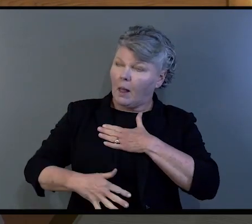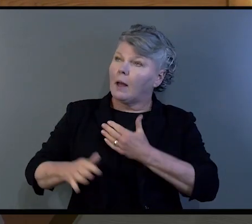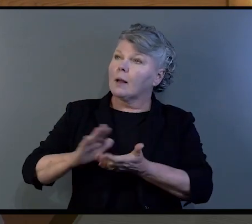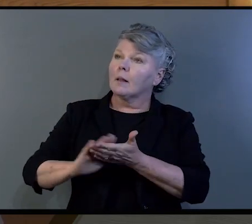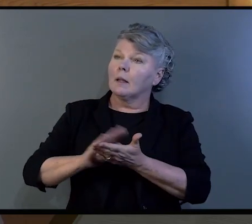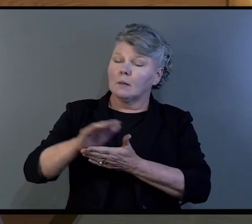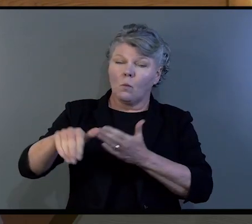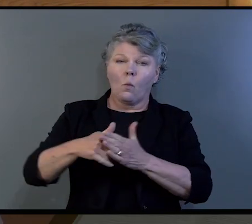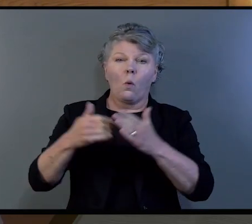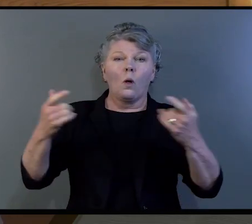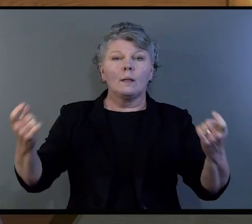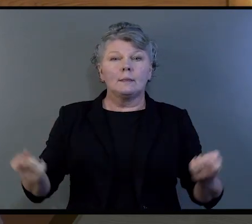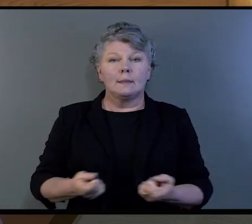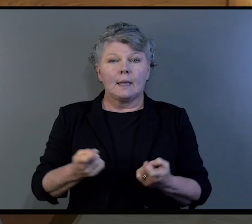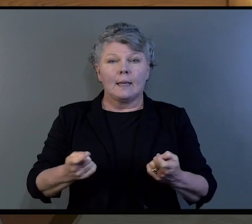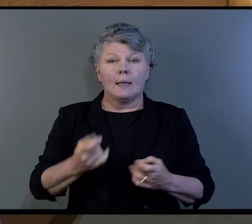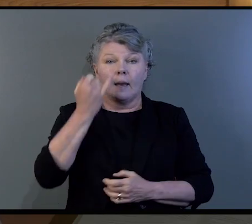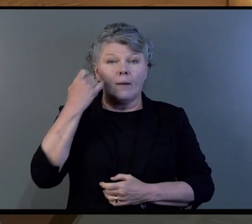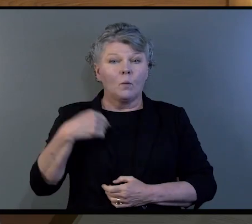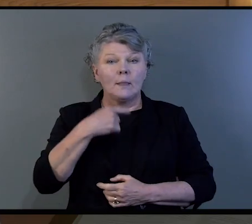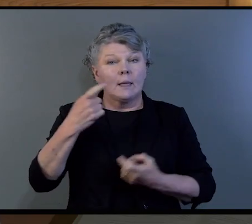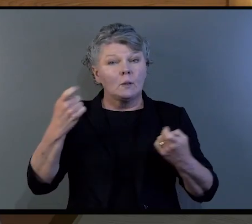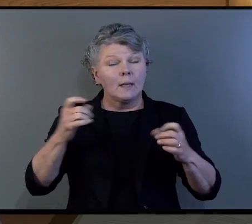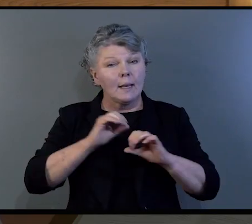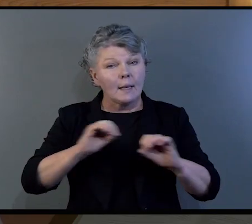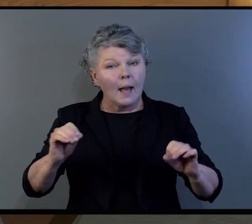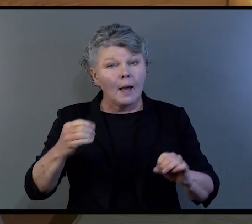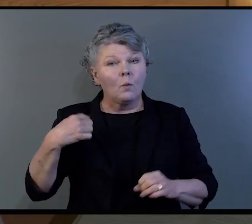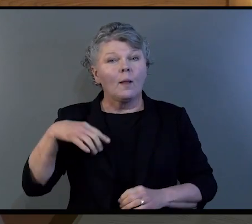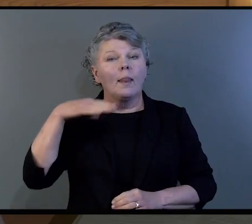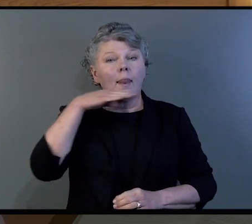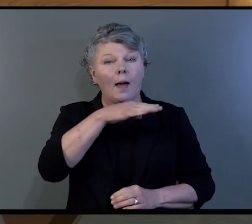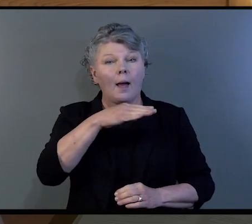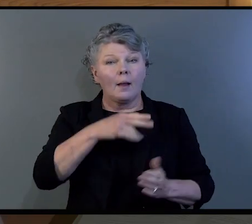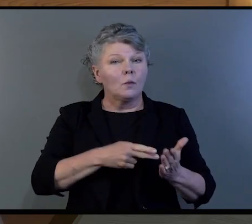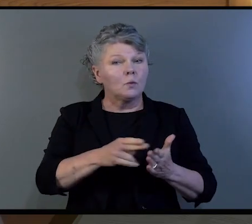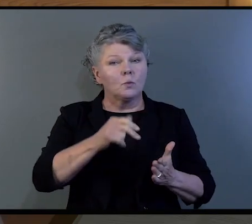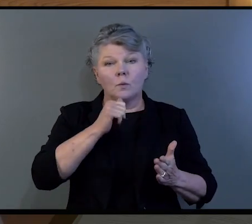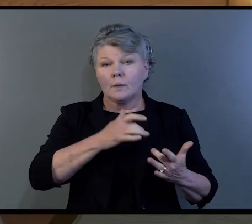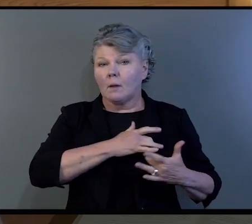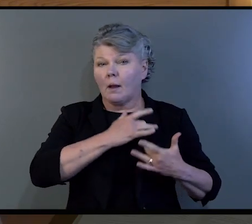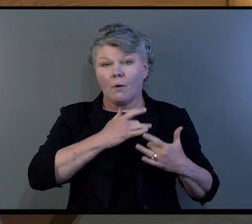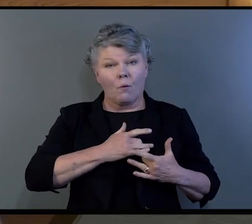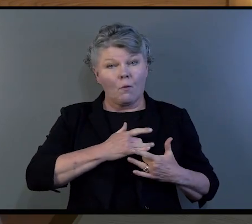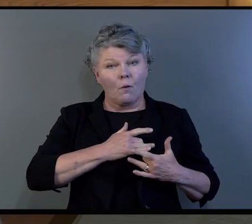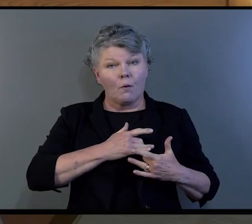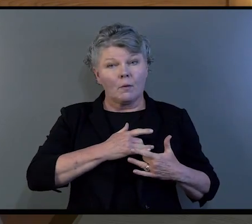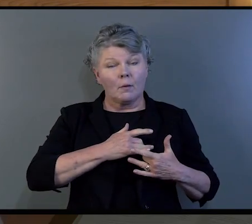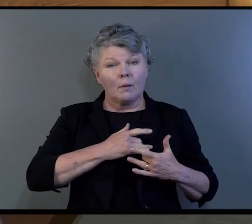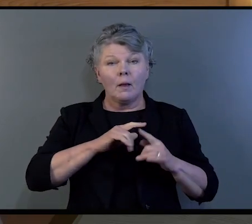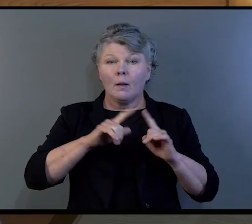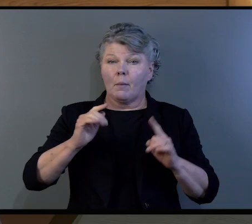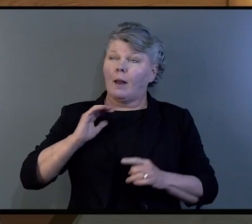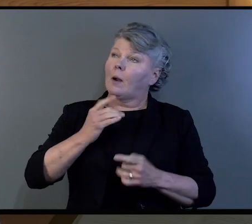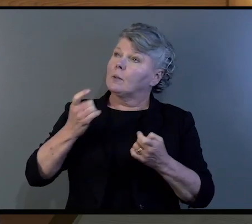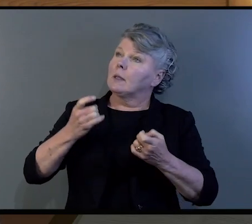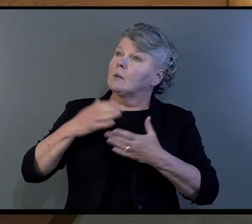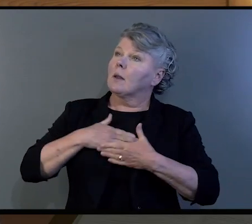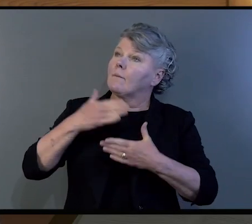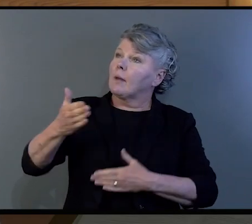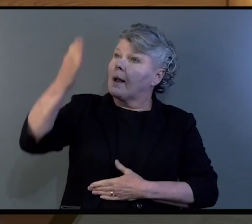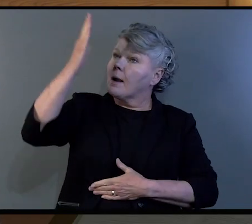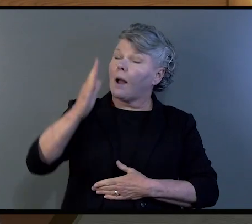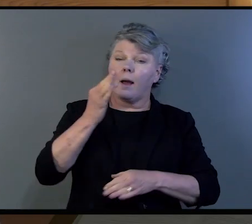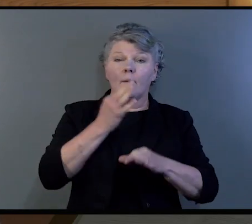sin. If we say we have no sin, we deceive ourselves, and the truth is not in us. If we confess our